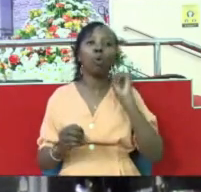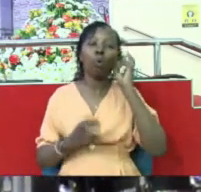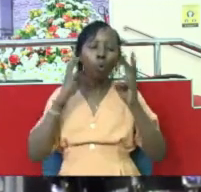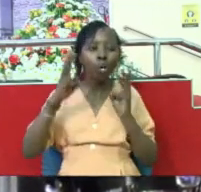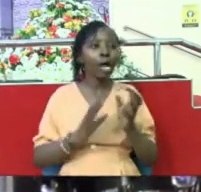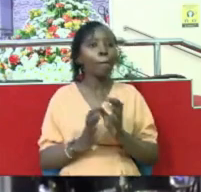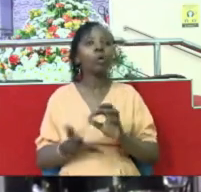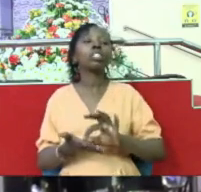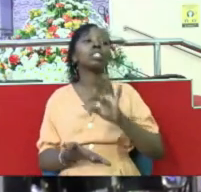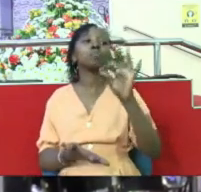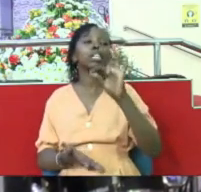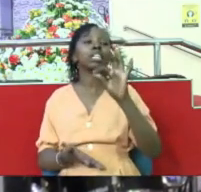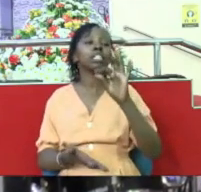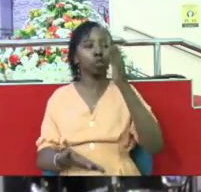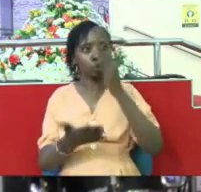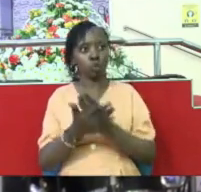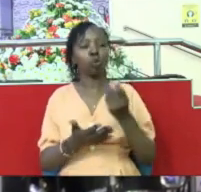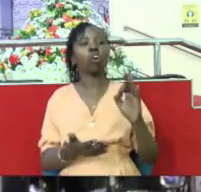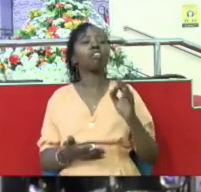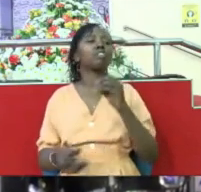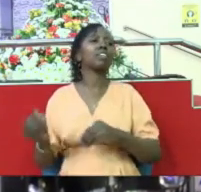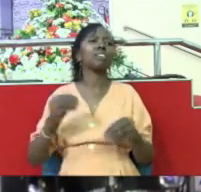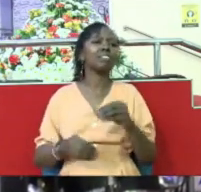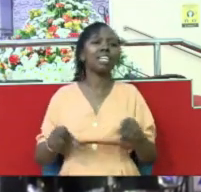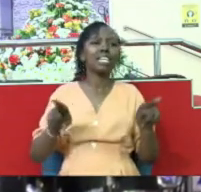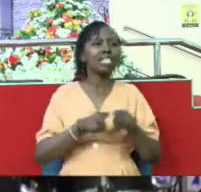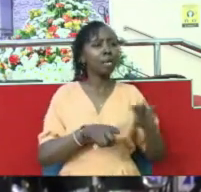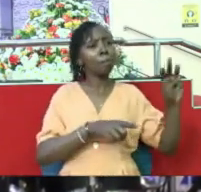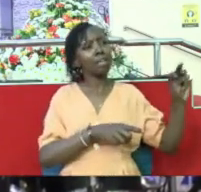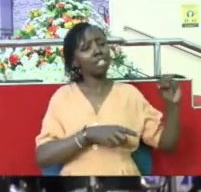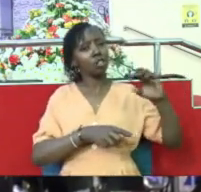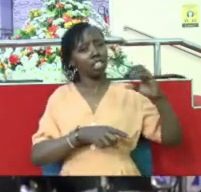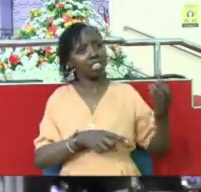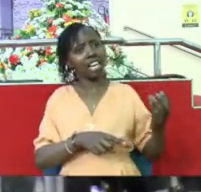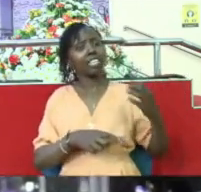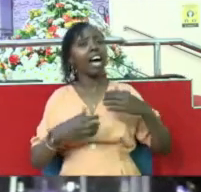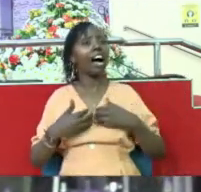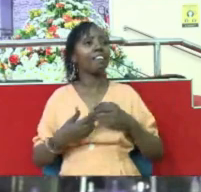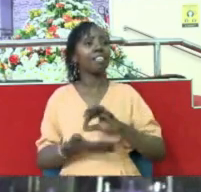Macedonians had the spirit. They had the example to challenge Corinthians.